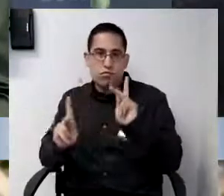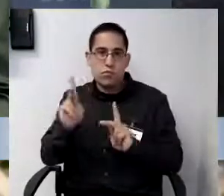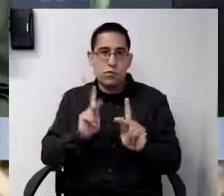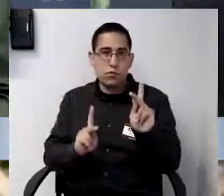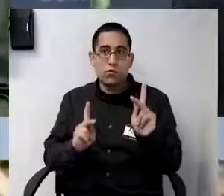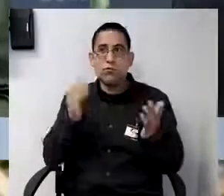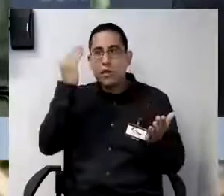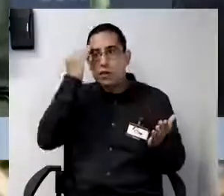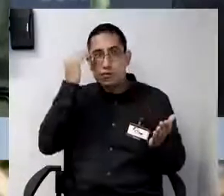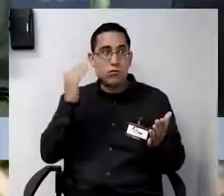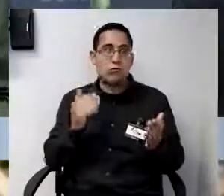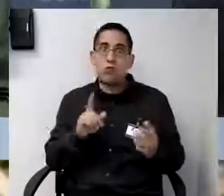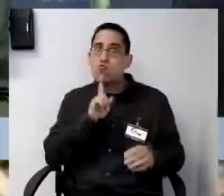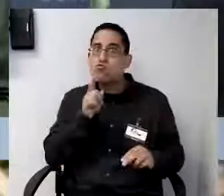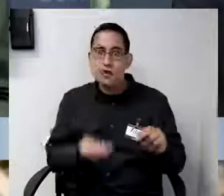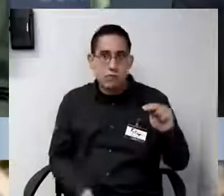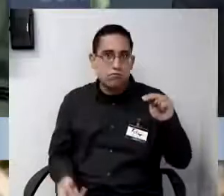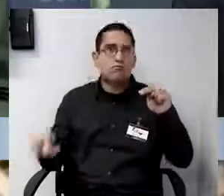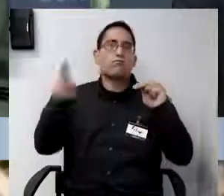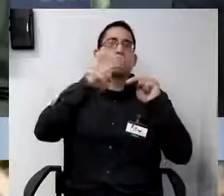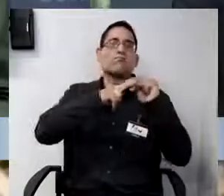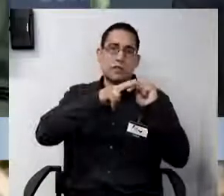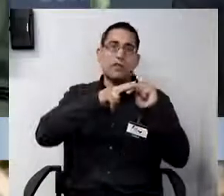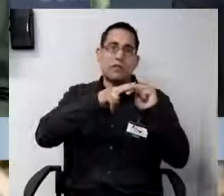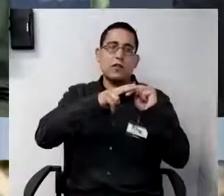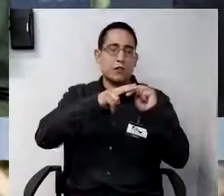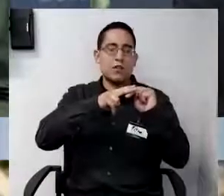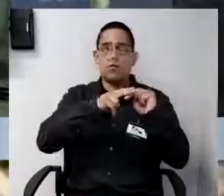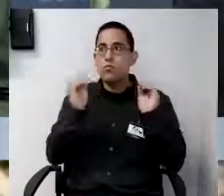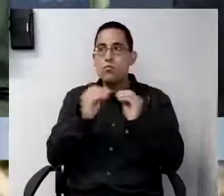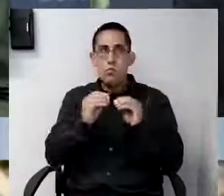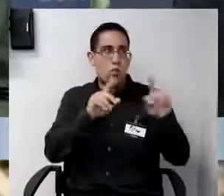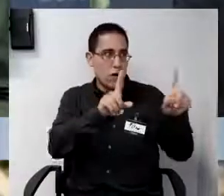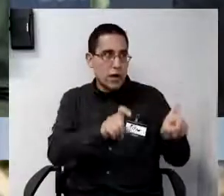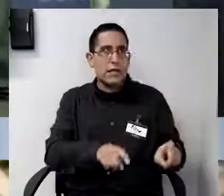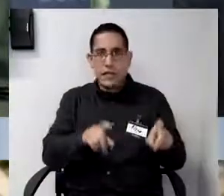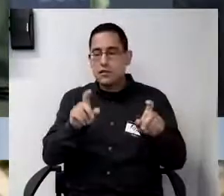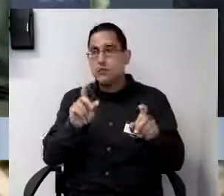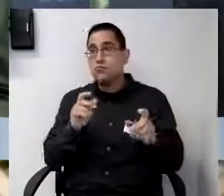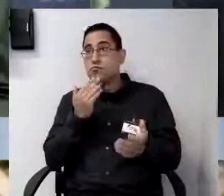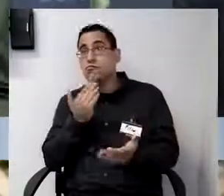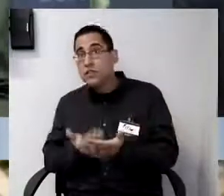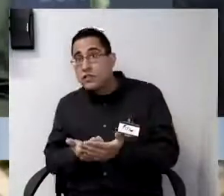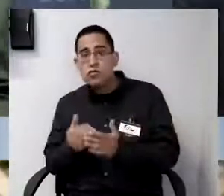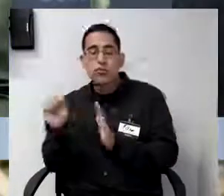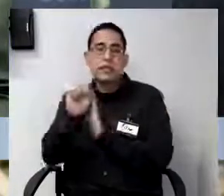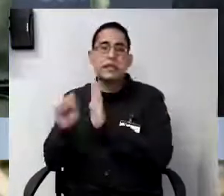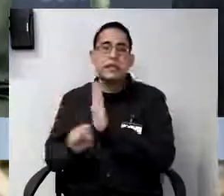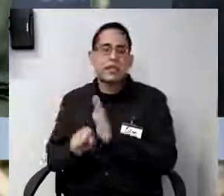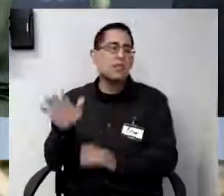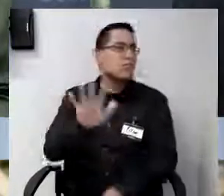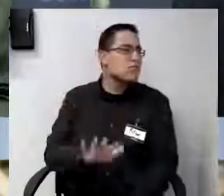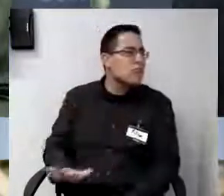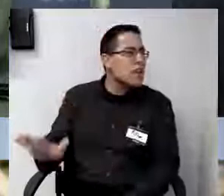greater testing is occurring, and that's good. The state is now averaging